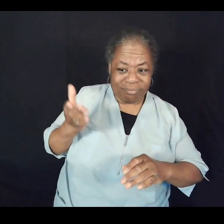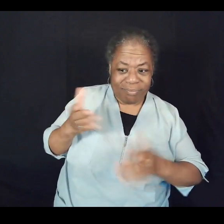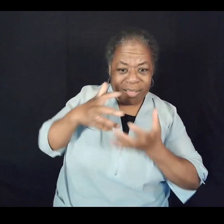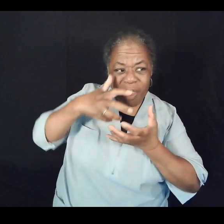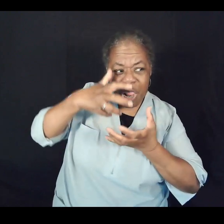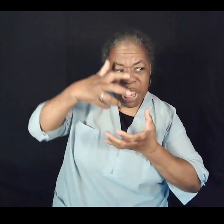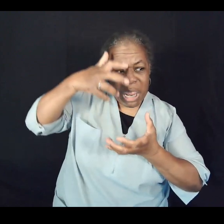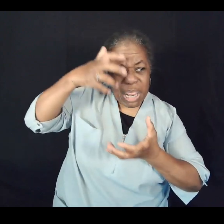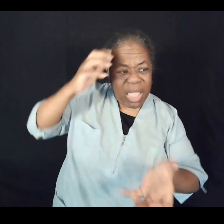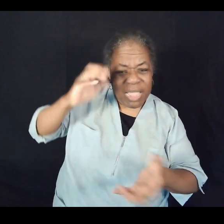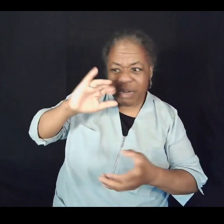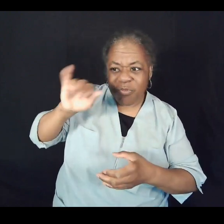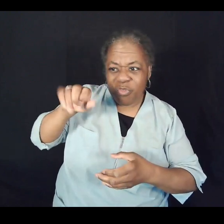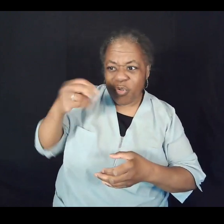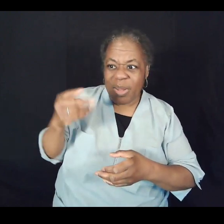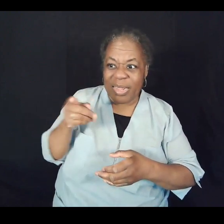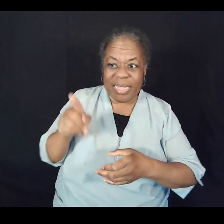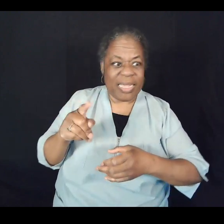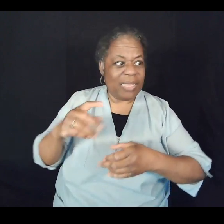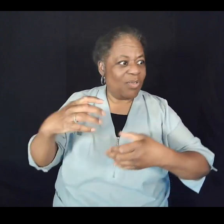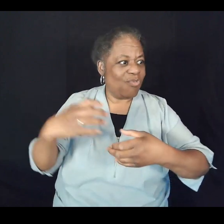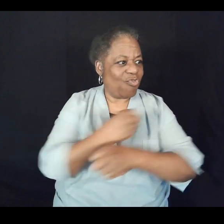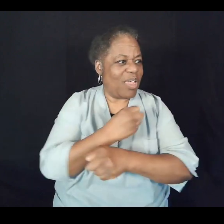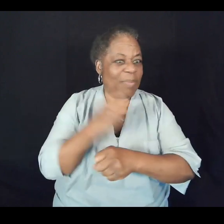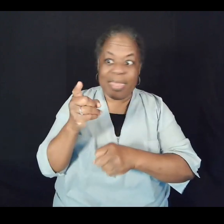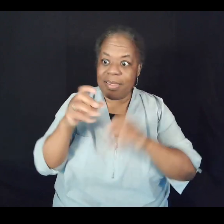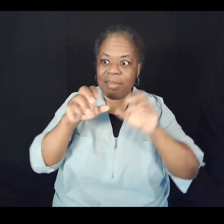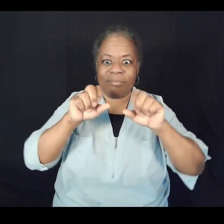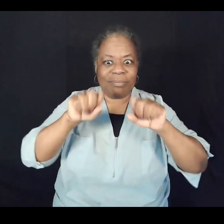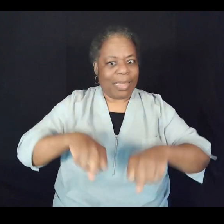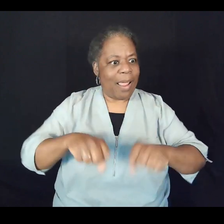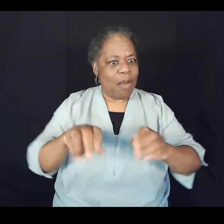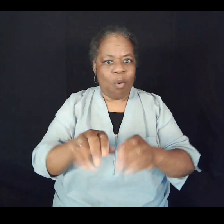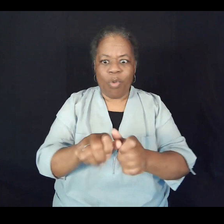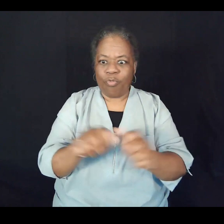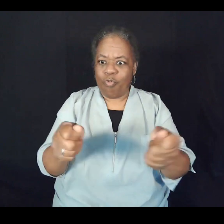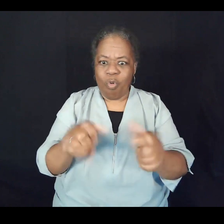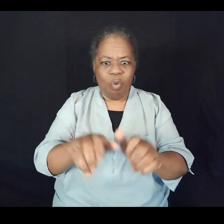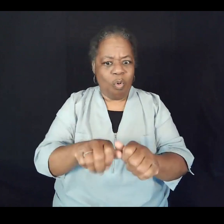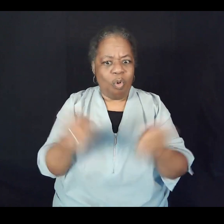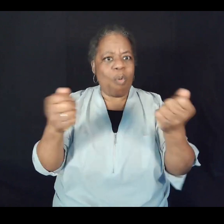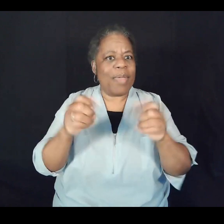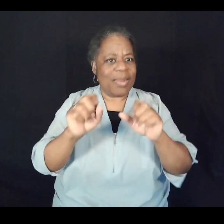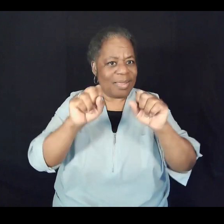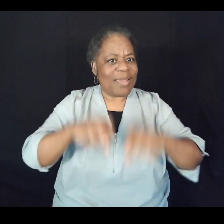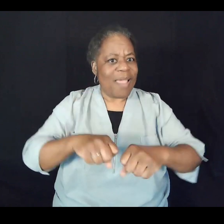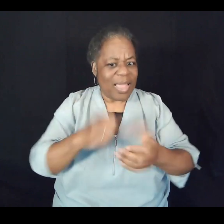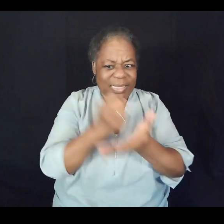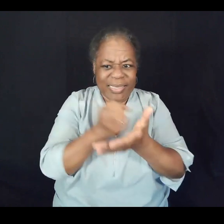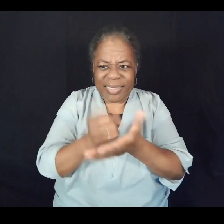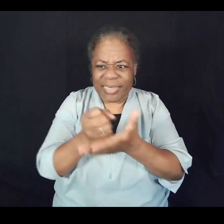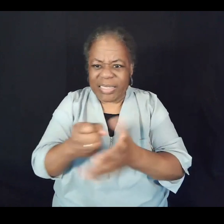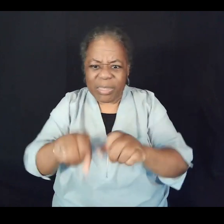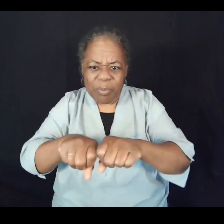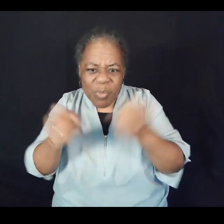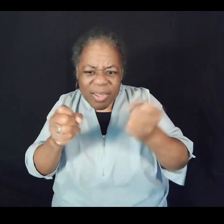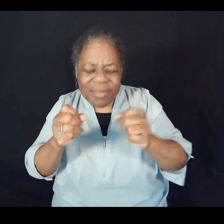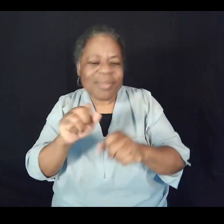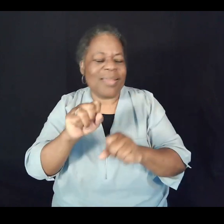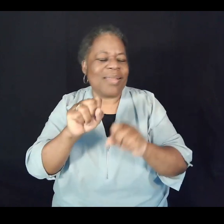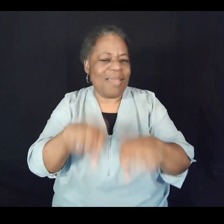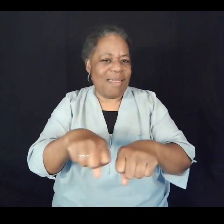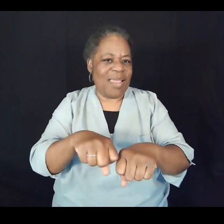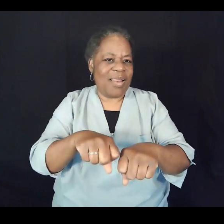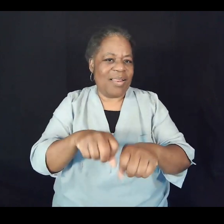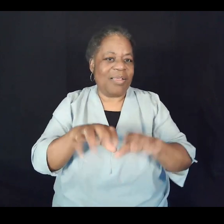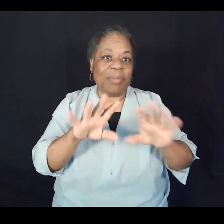has triumphed. He is able to open the scroll and its seven seals.'" Just a